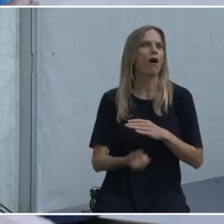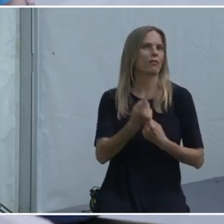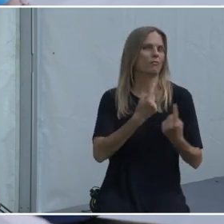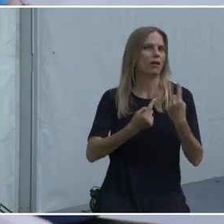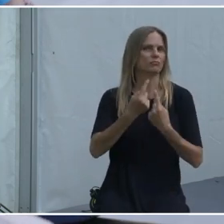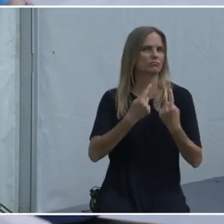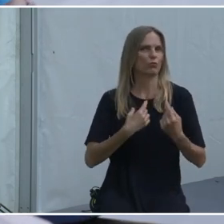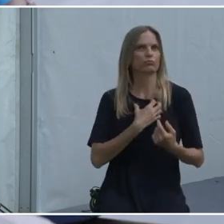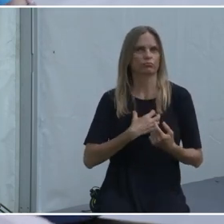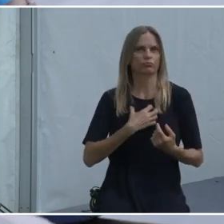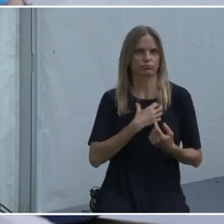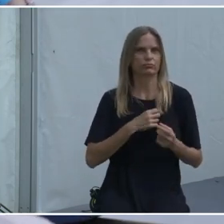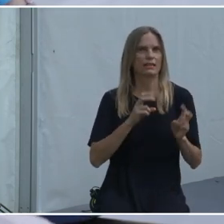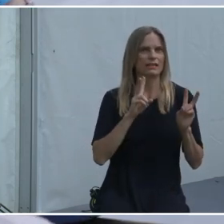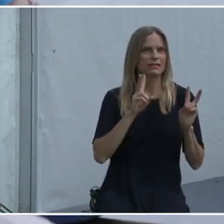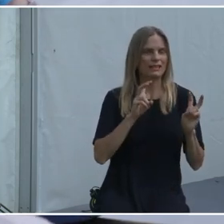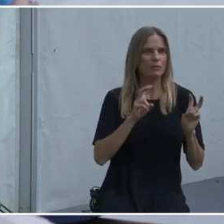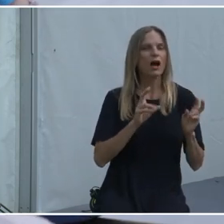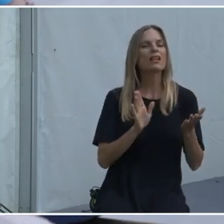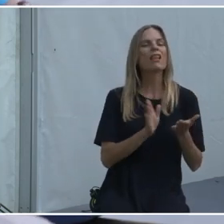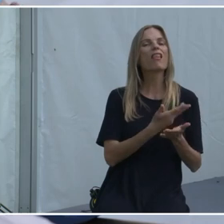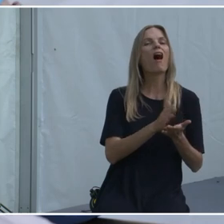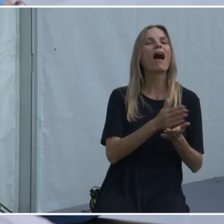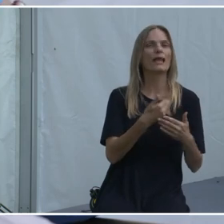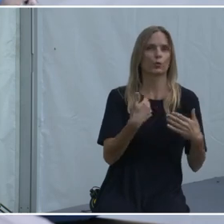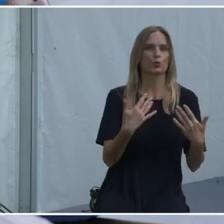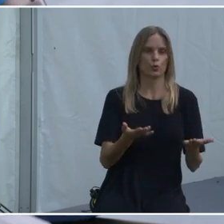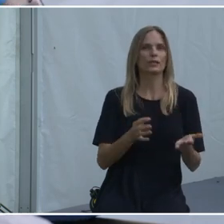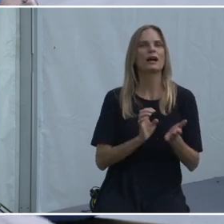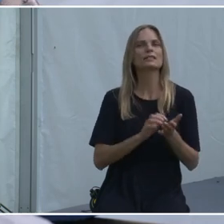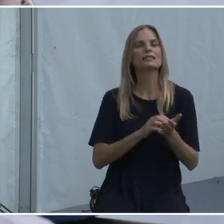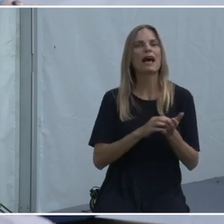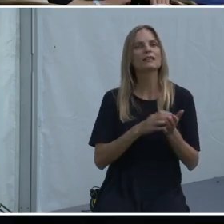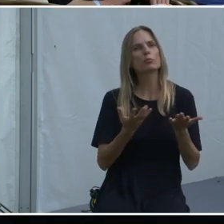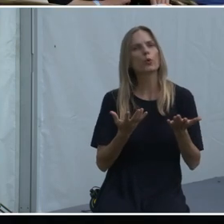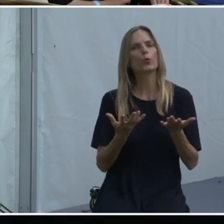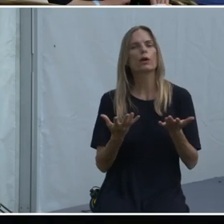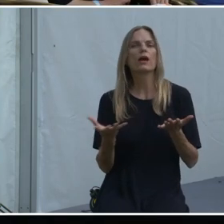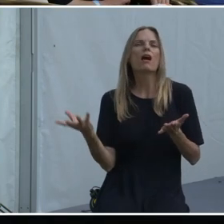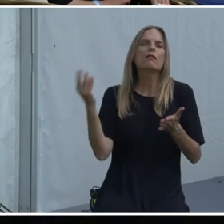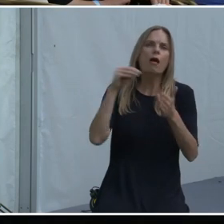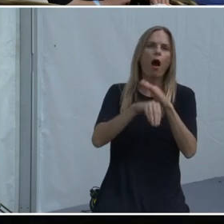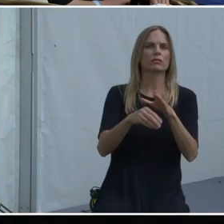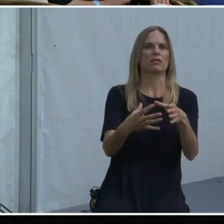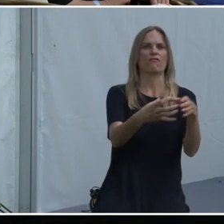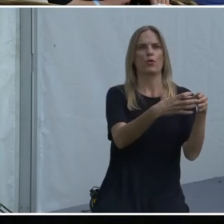crucial issue as part of the solution package around how do we build more inclusive